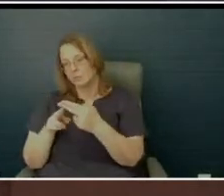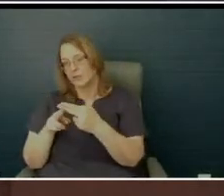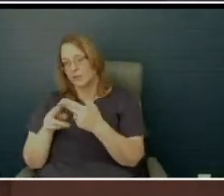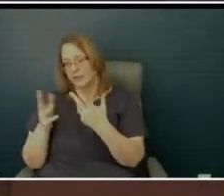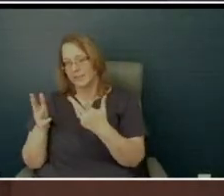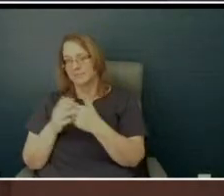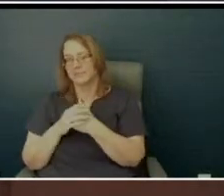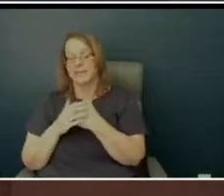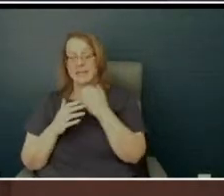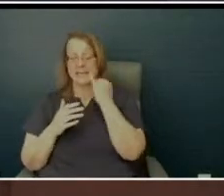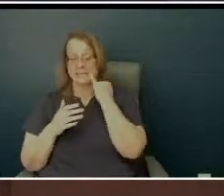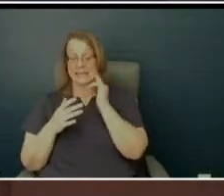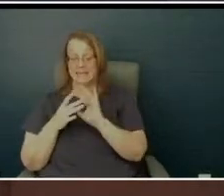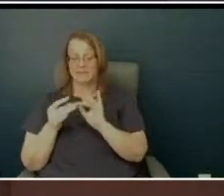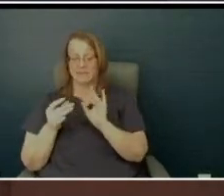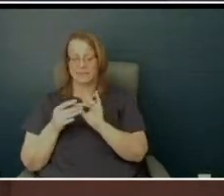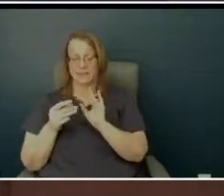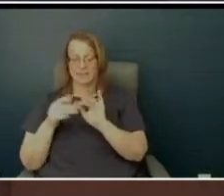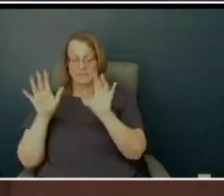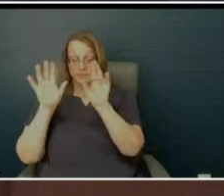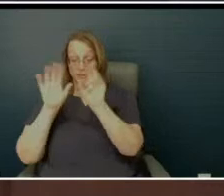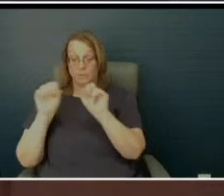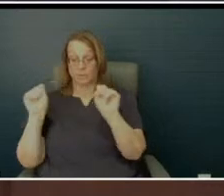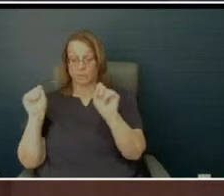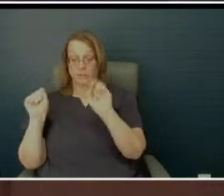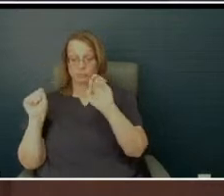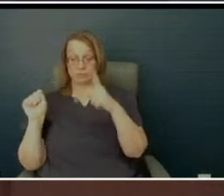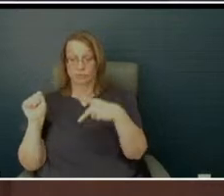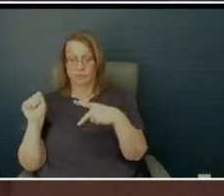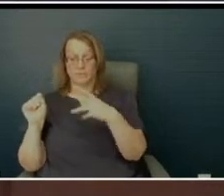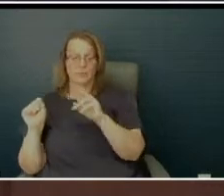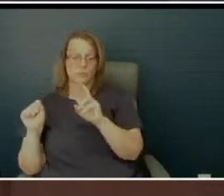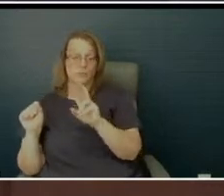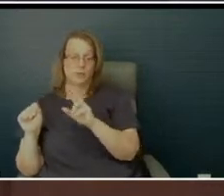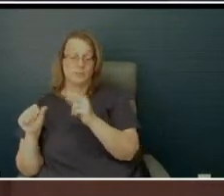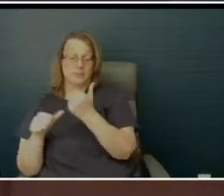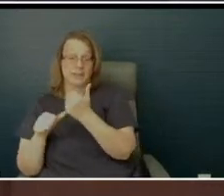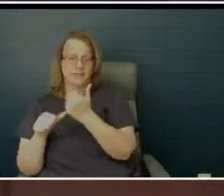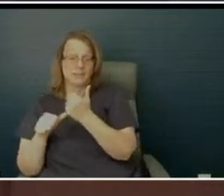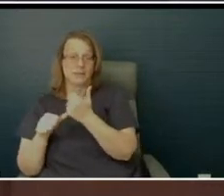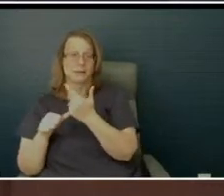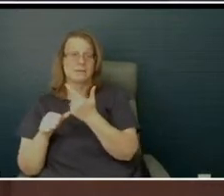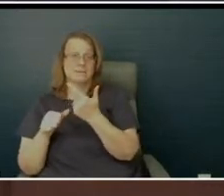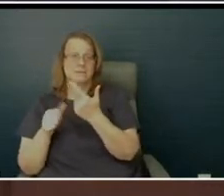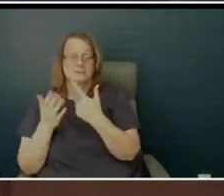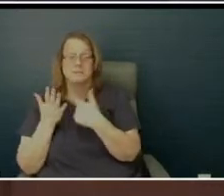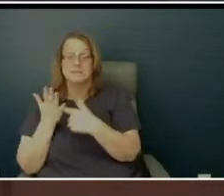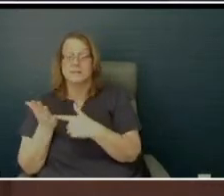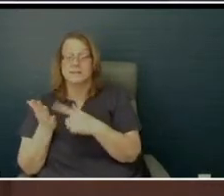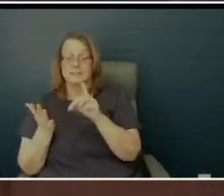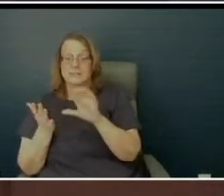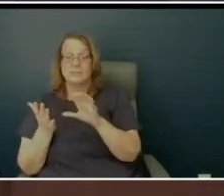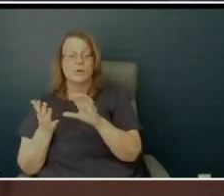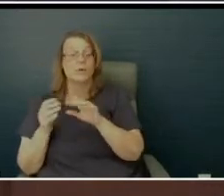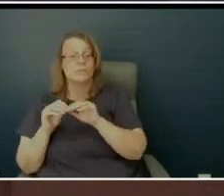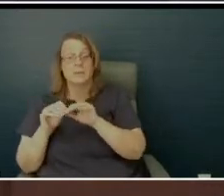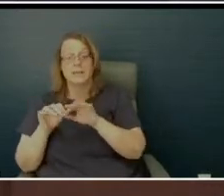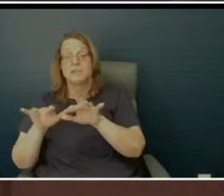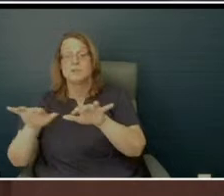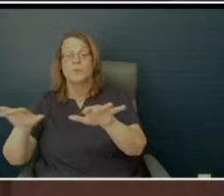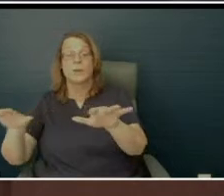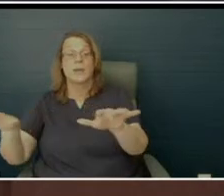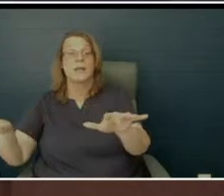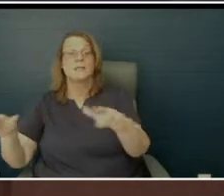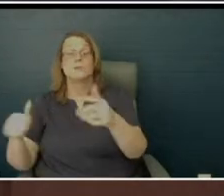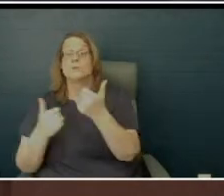message President Trump and his Republican allies pushed throughout December made its way to his supporters anyway. And they kept up the pressure campaign